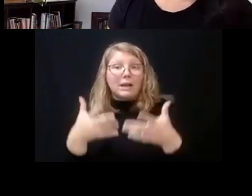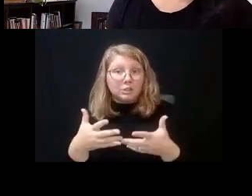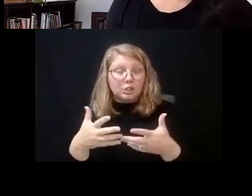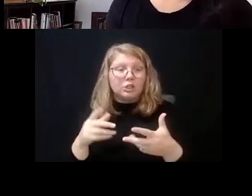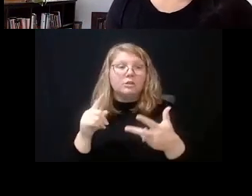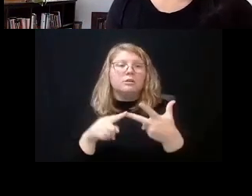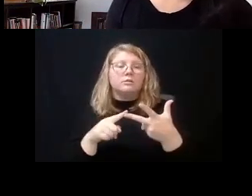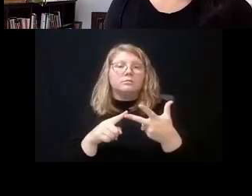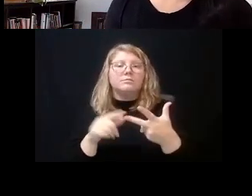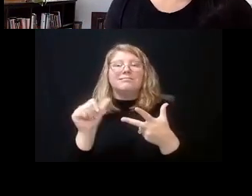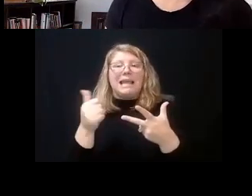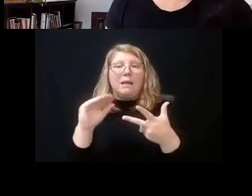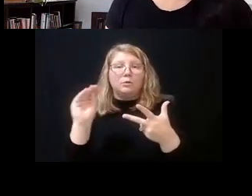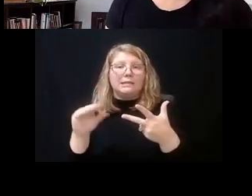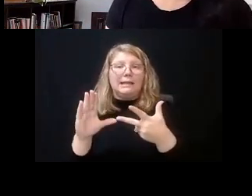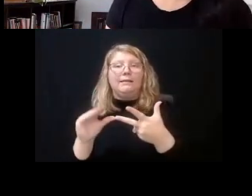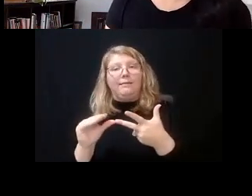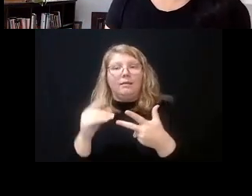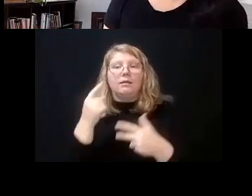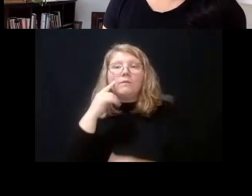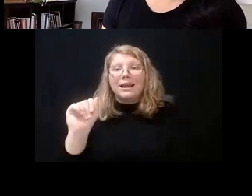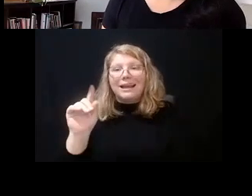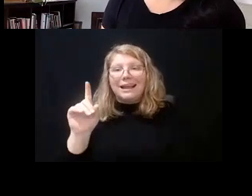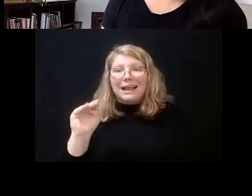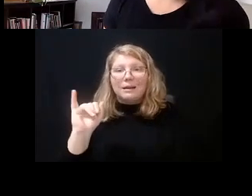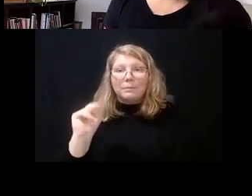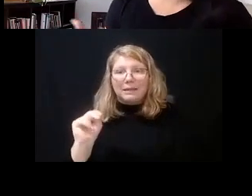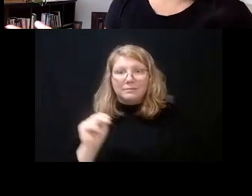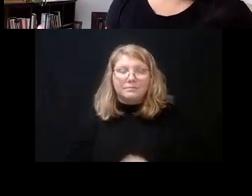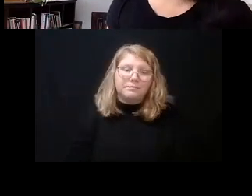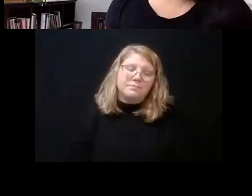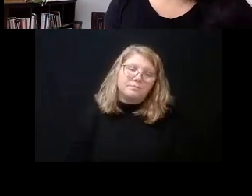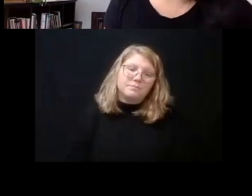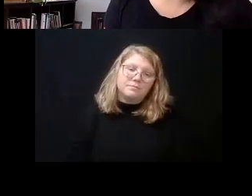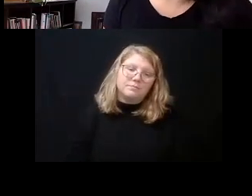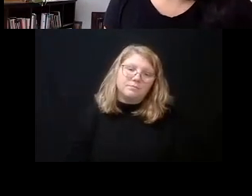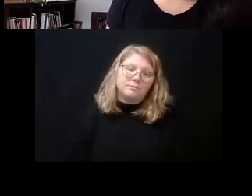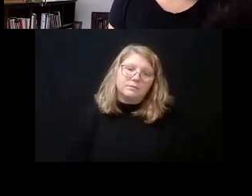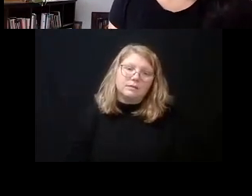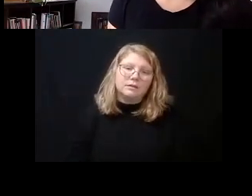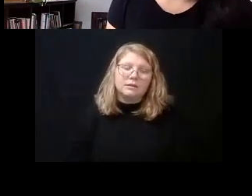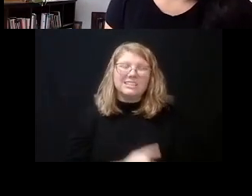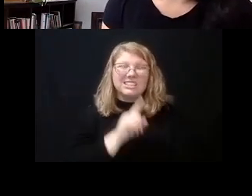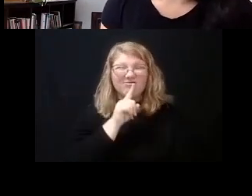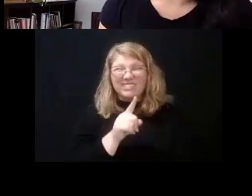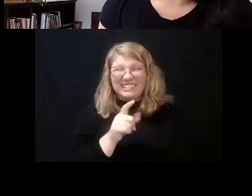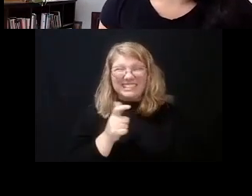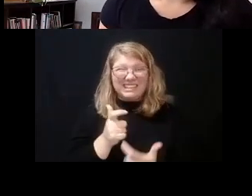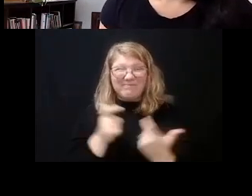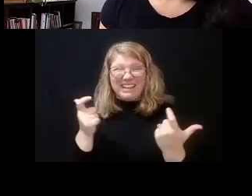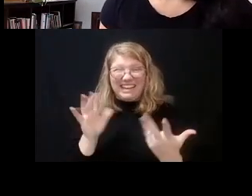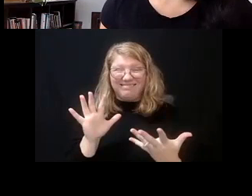then we 10% down for our admin. And so it was really just a big math